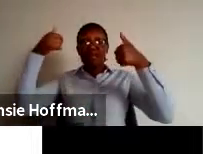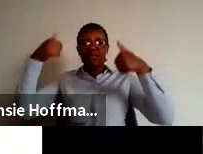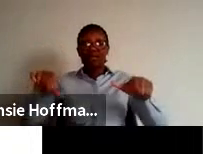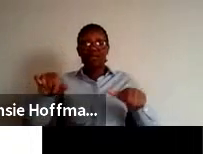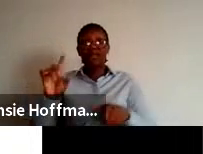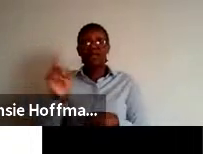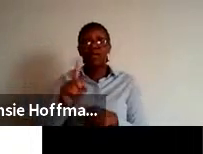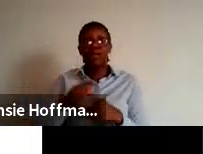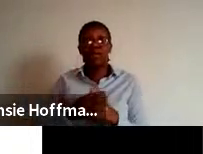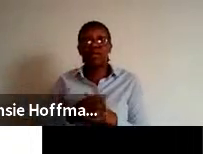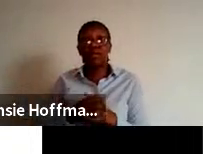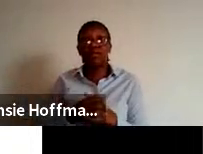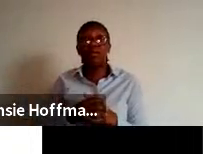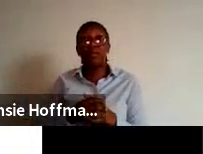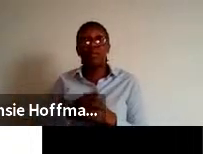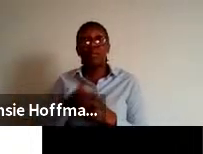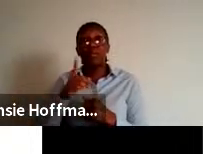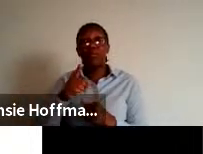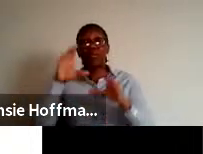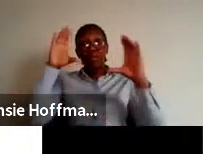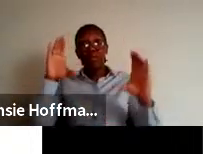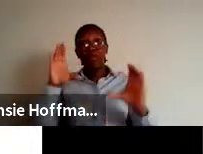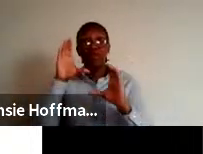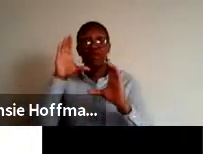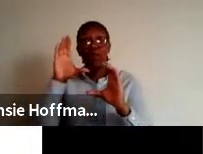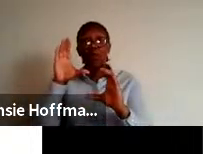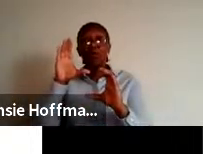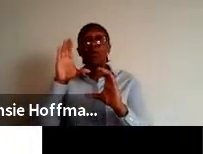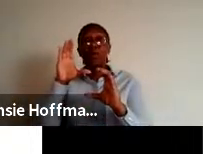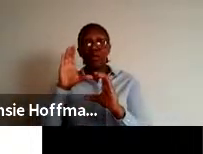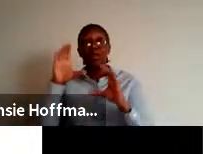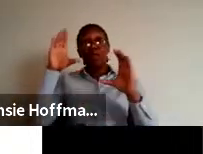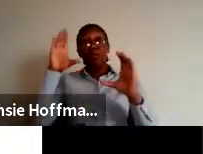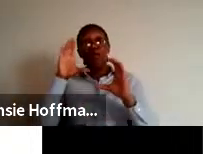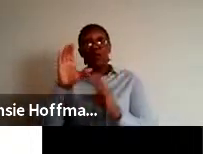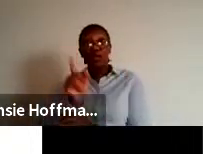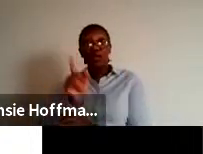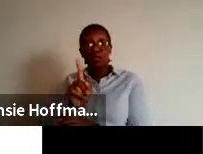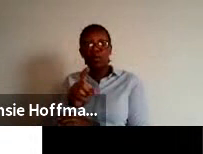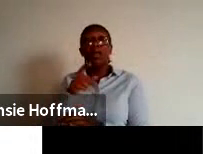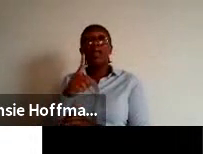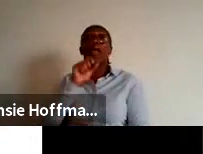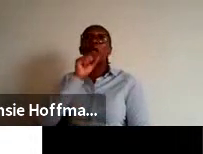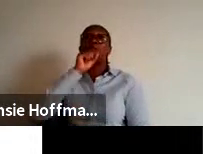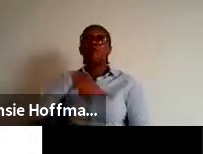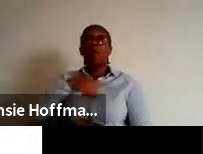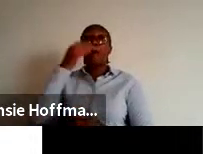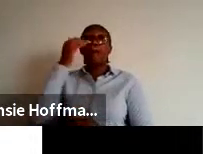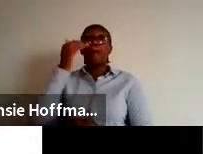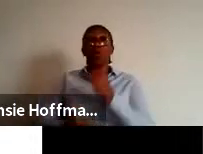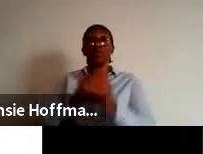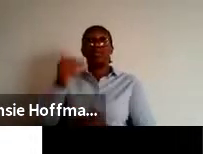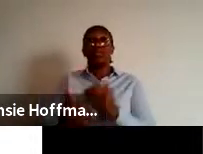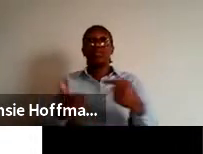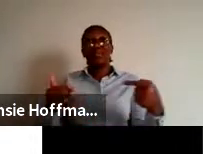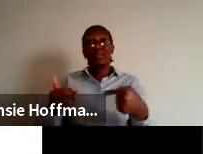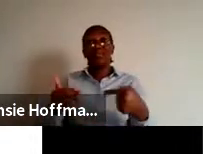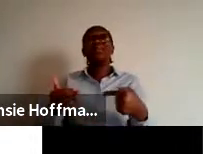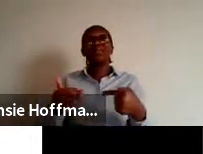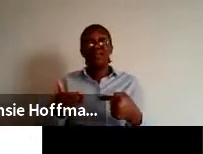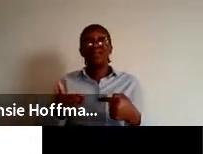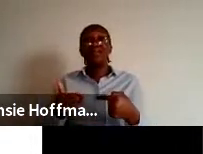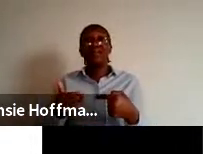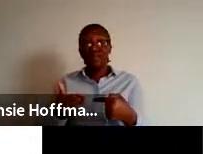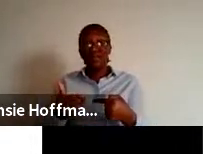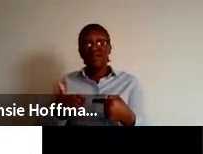and focus on the nucleus of the discourse, which is counterfeit procedures. Efforts will be made to uplift the thread